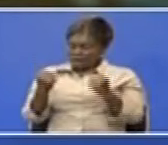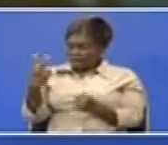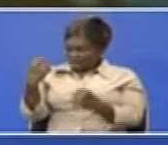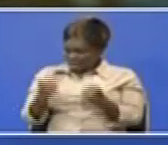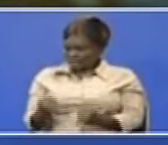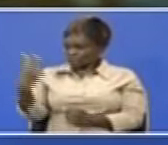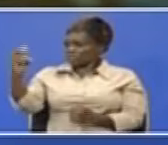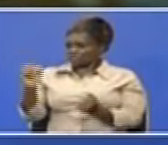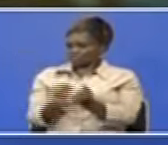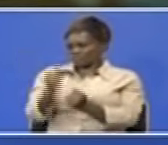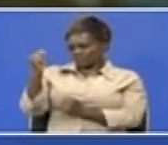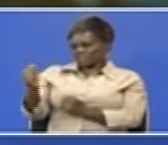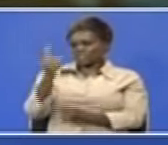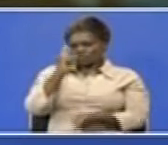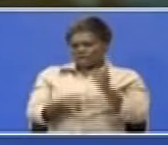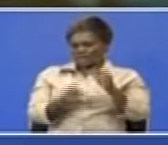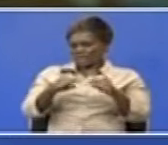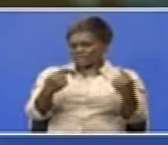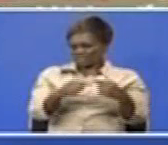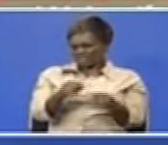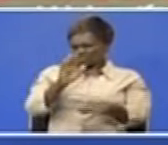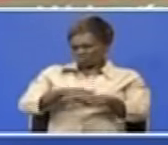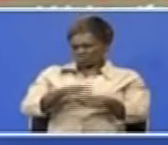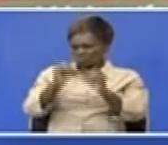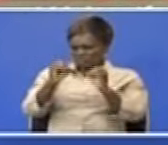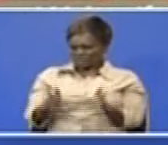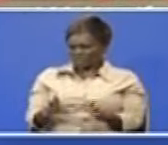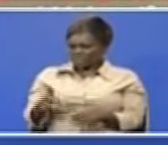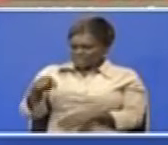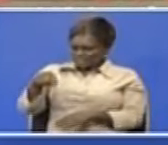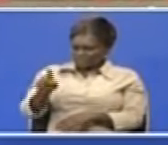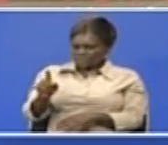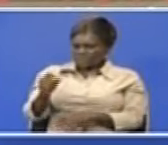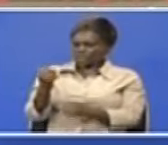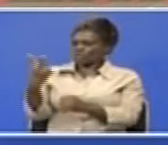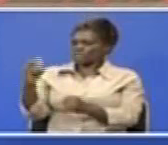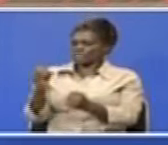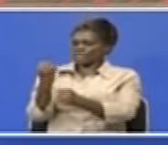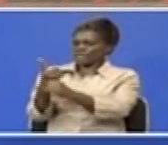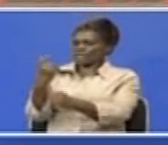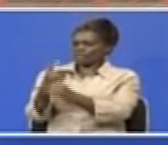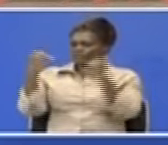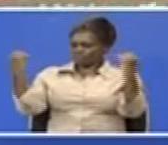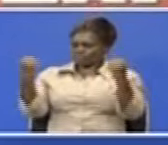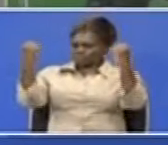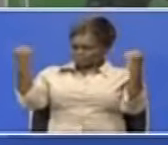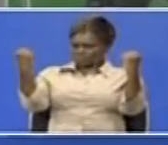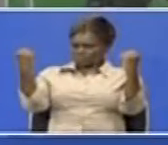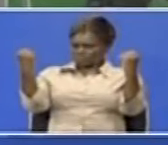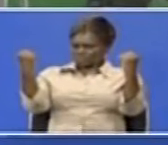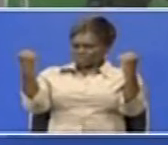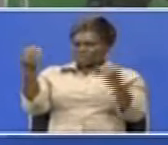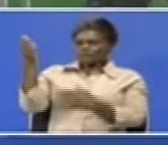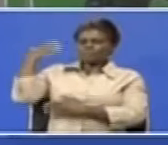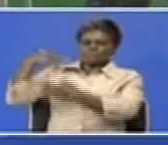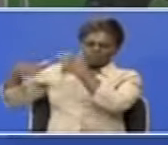because when you run as you have injury, it's not good for an athlete. Kiplagat, the 2011 World Athletics Championship silver medalist, has been in the